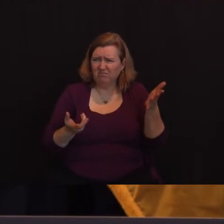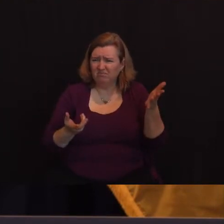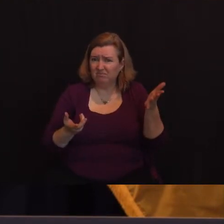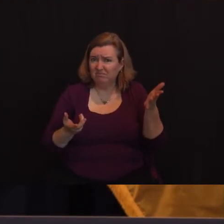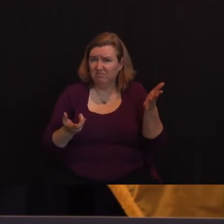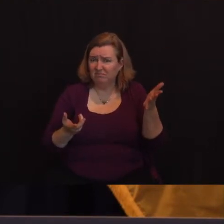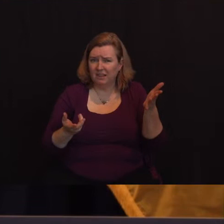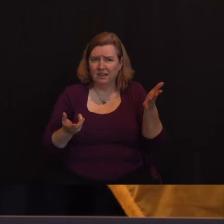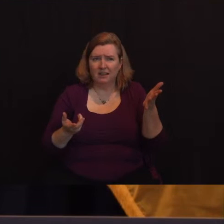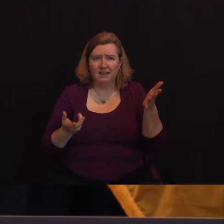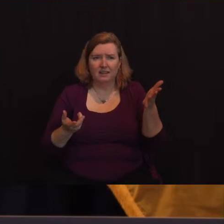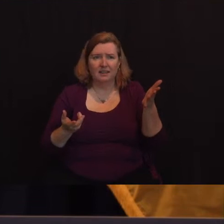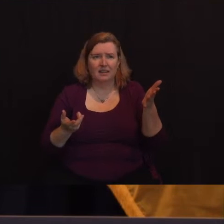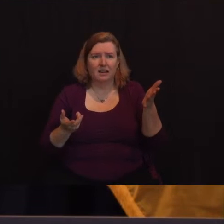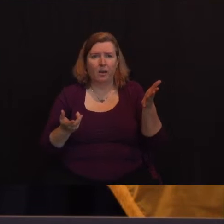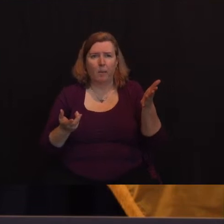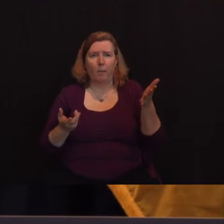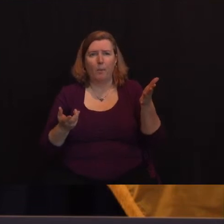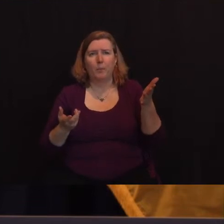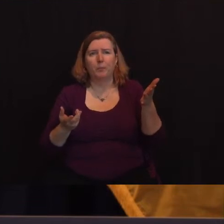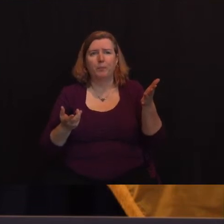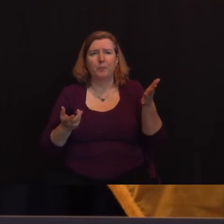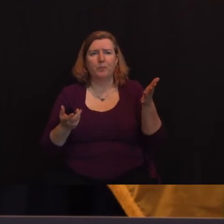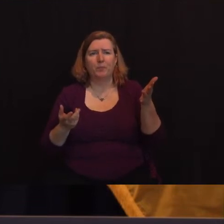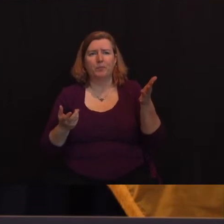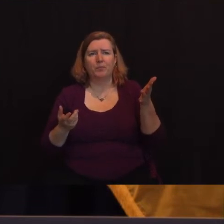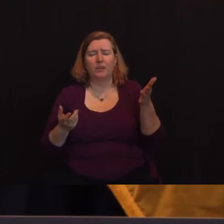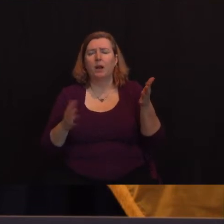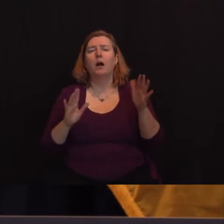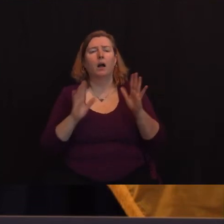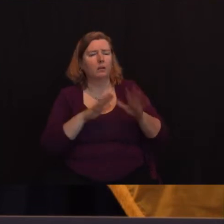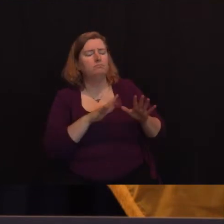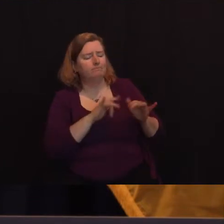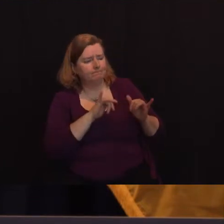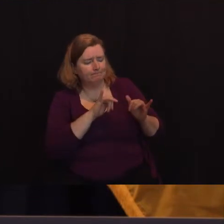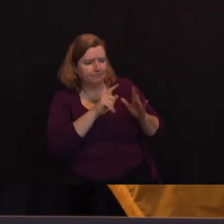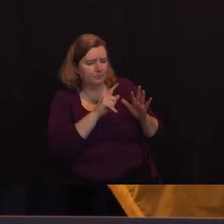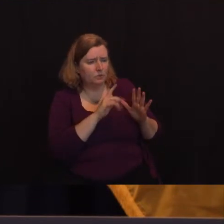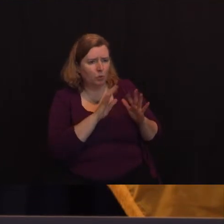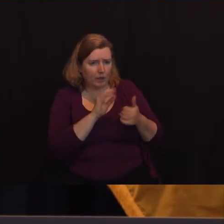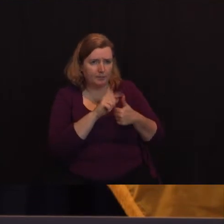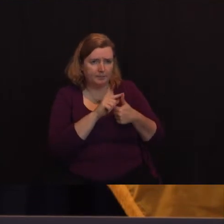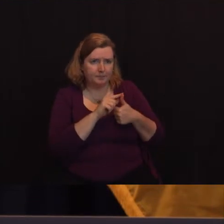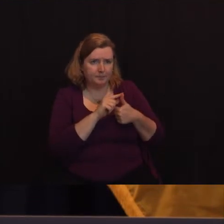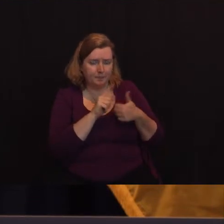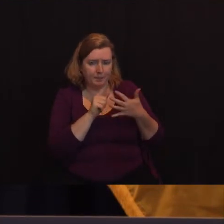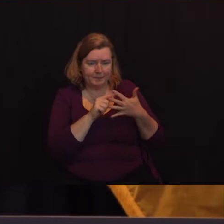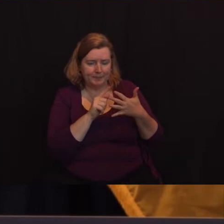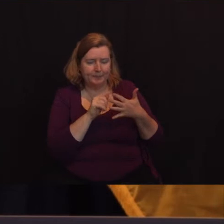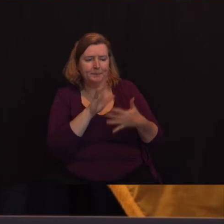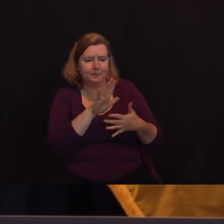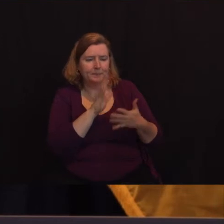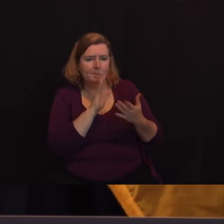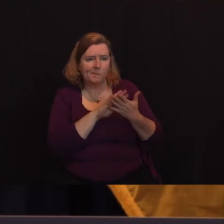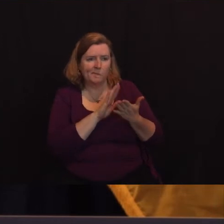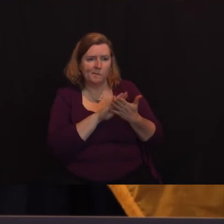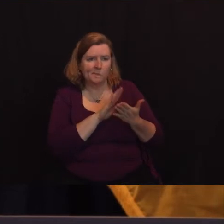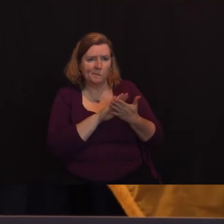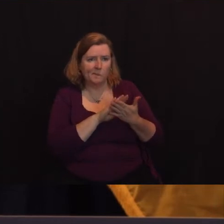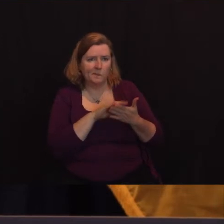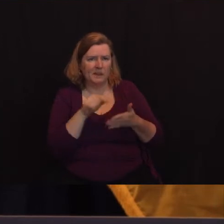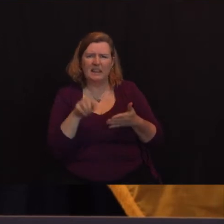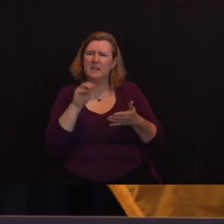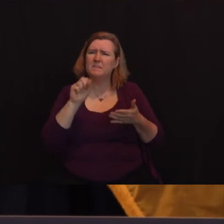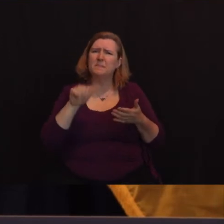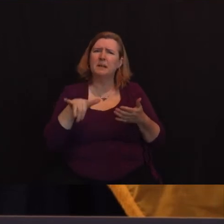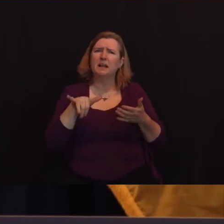Okay. Bear with me. So this is, given it's May, what is today?